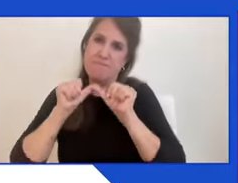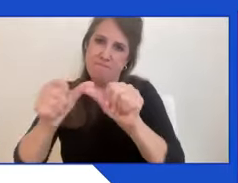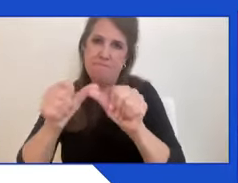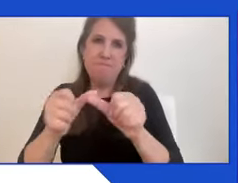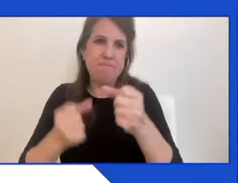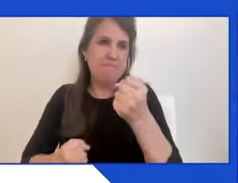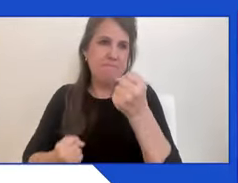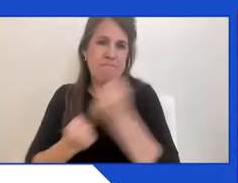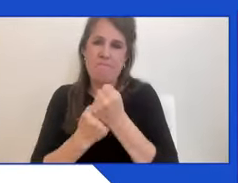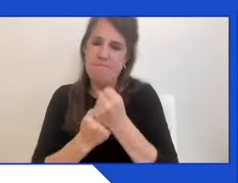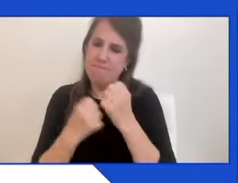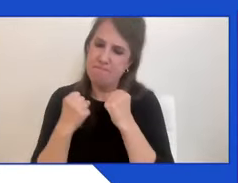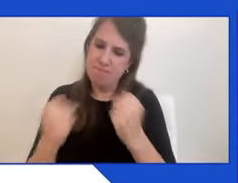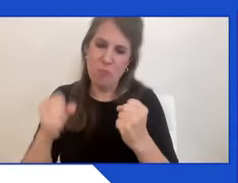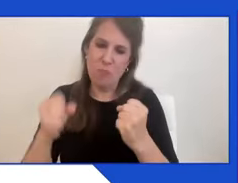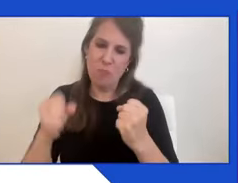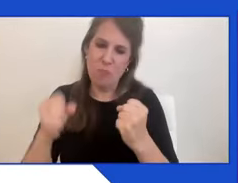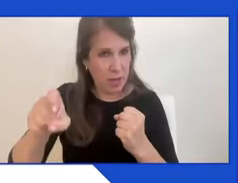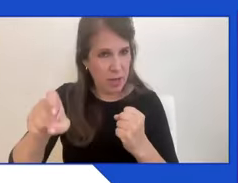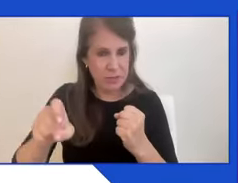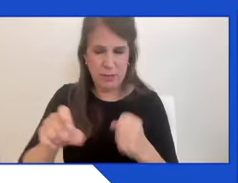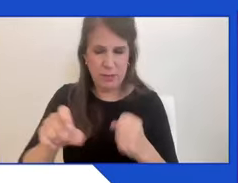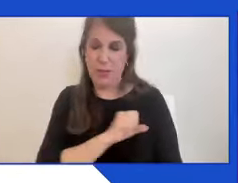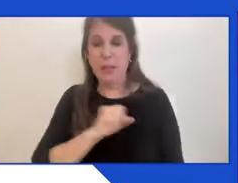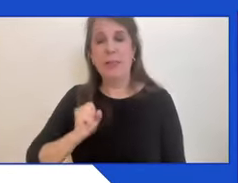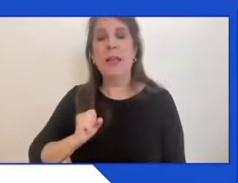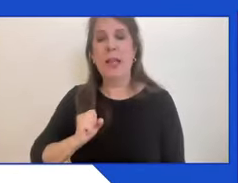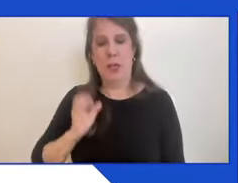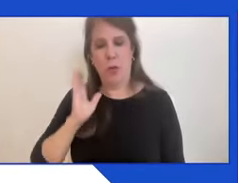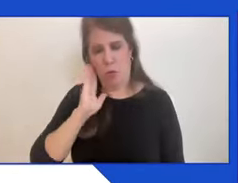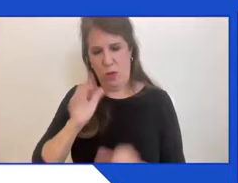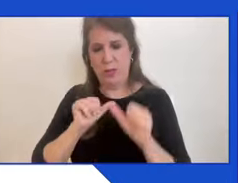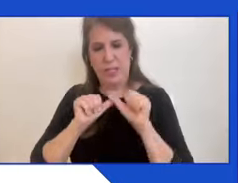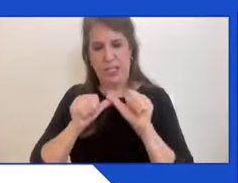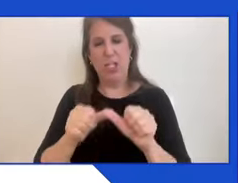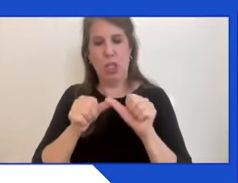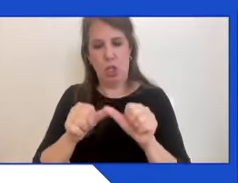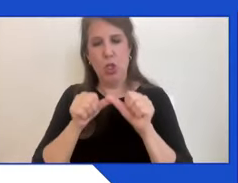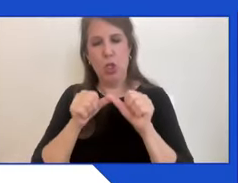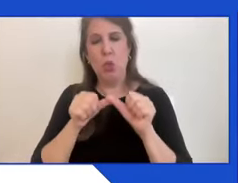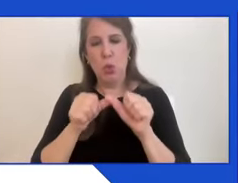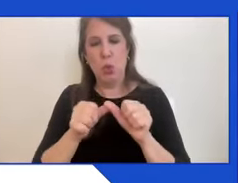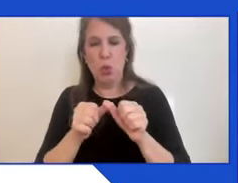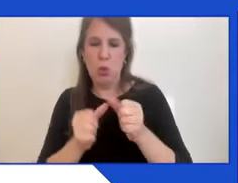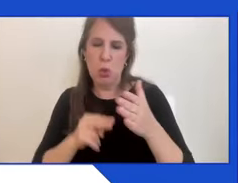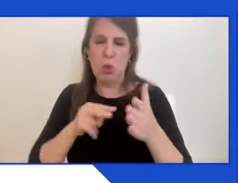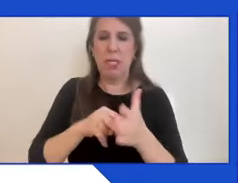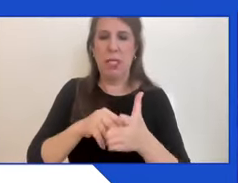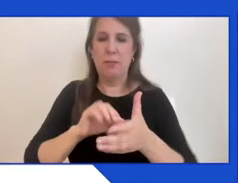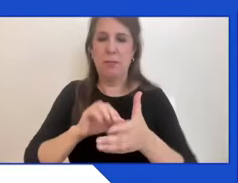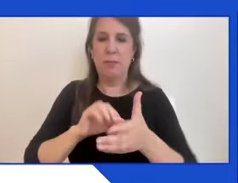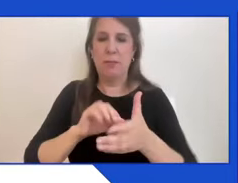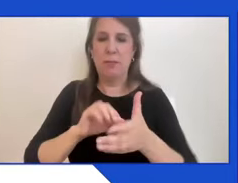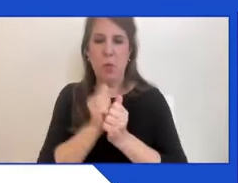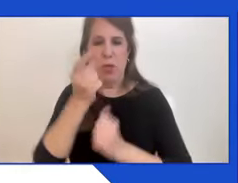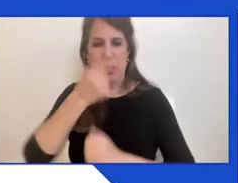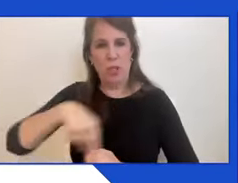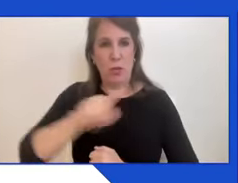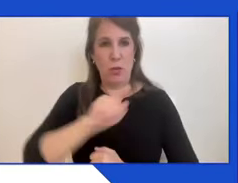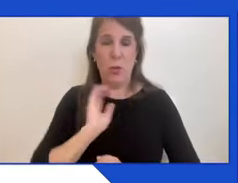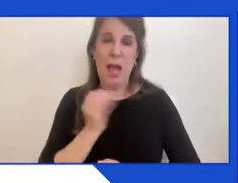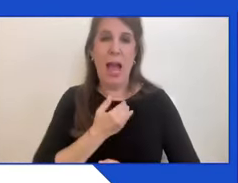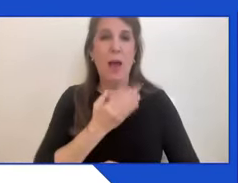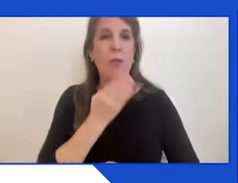In the Senate, we will continue to stand shoulder to shoulder with all of you, our Jewish friends